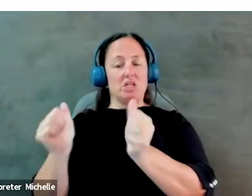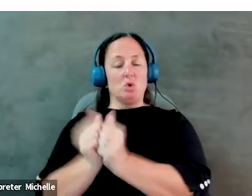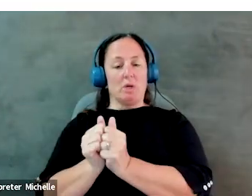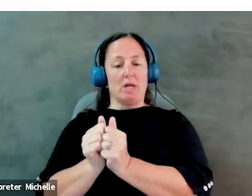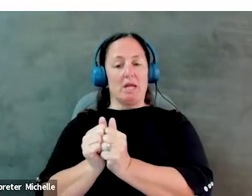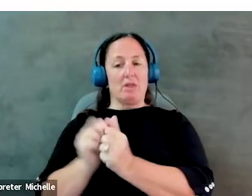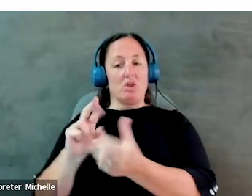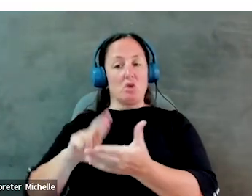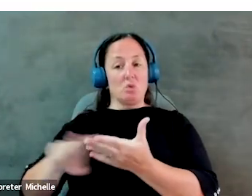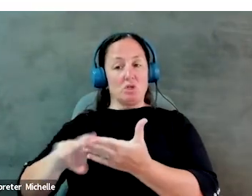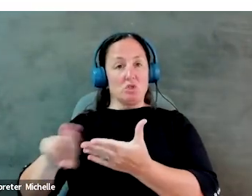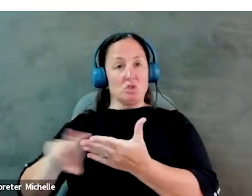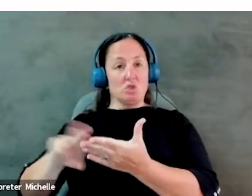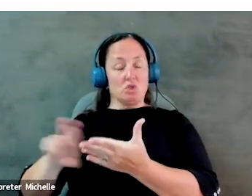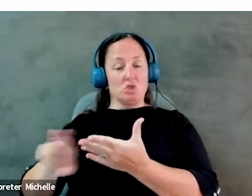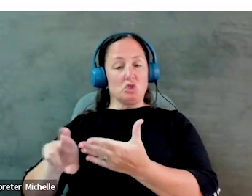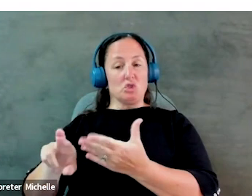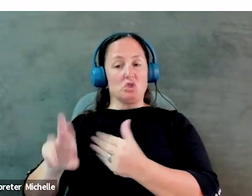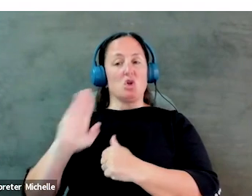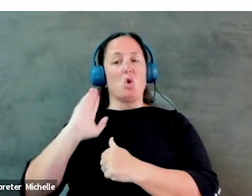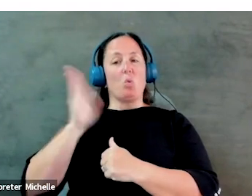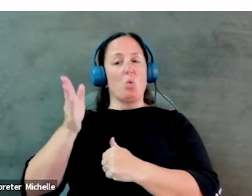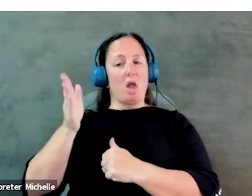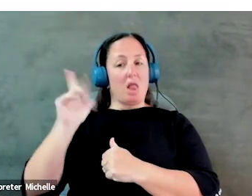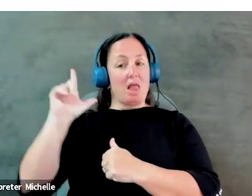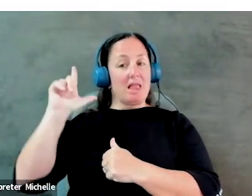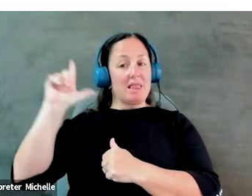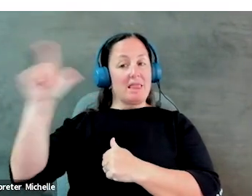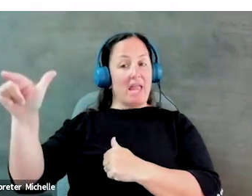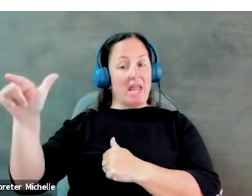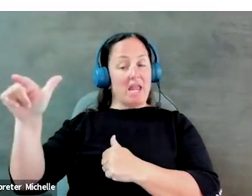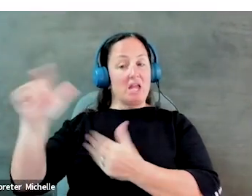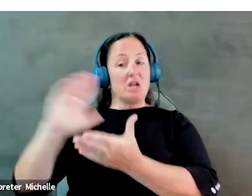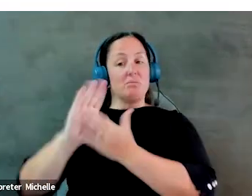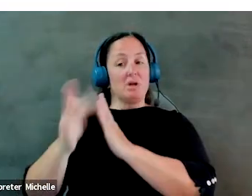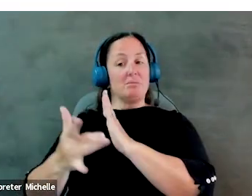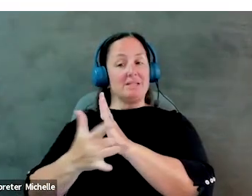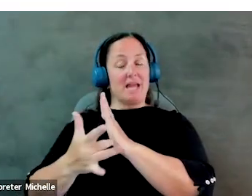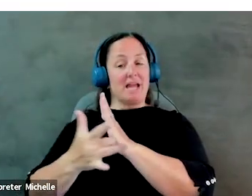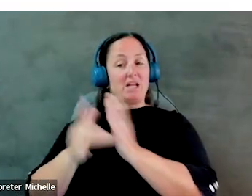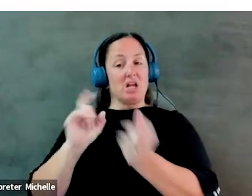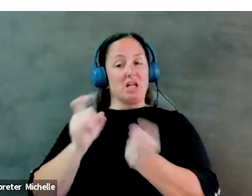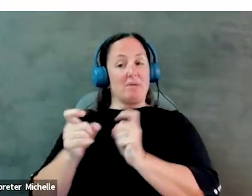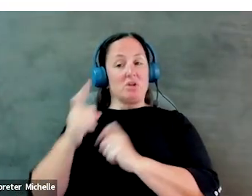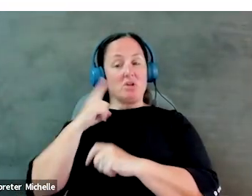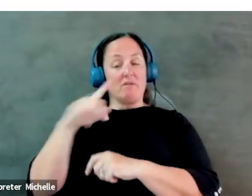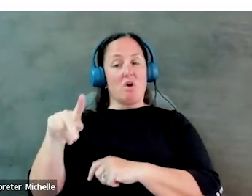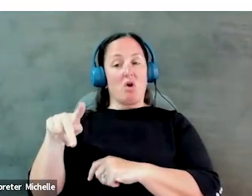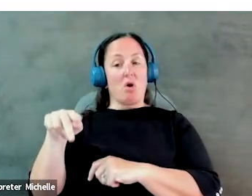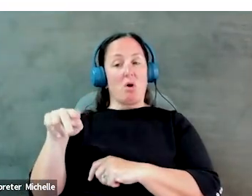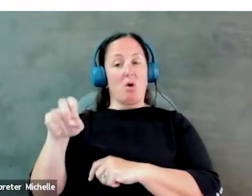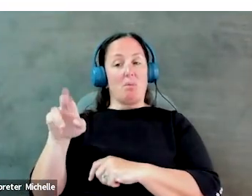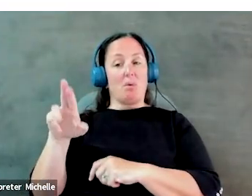with this research, which will later on make technical recommendations for